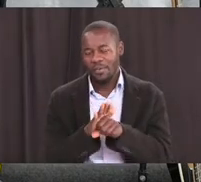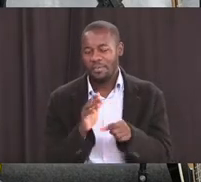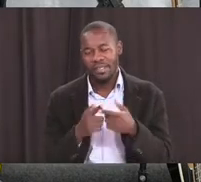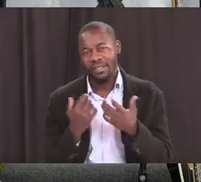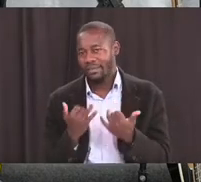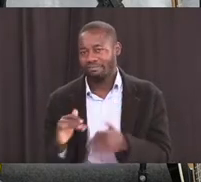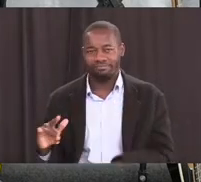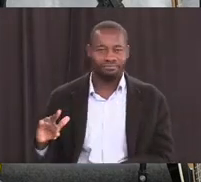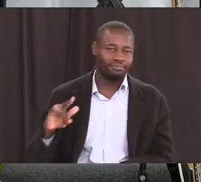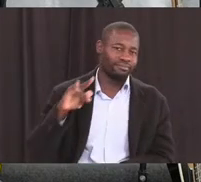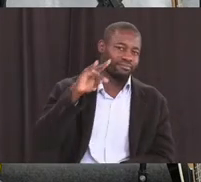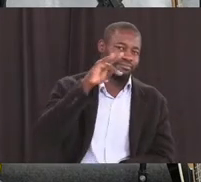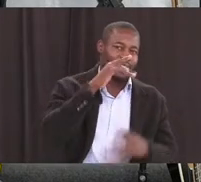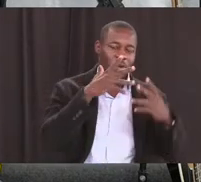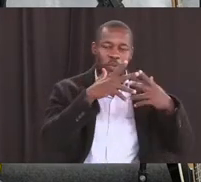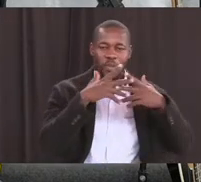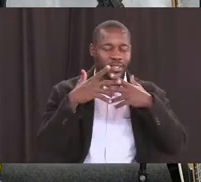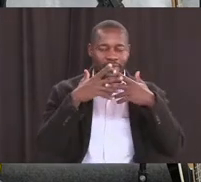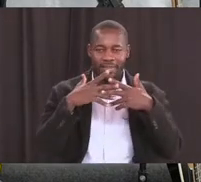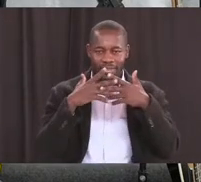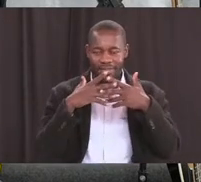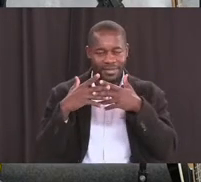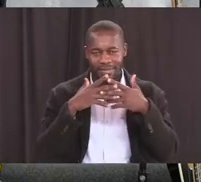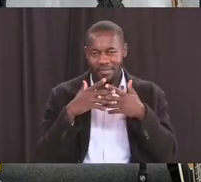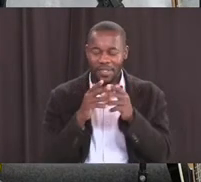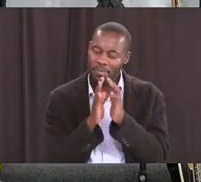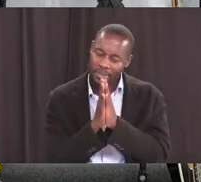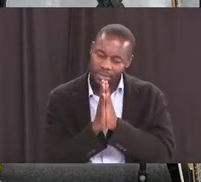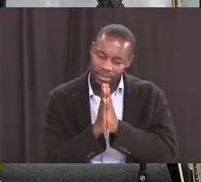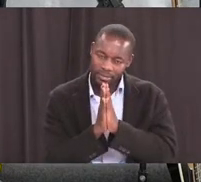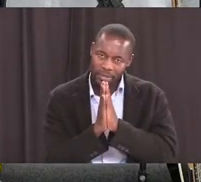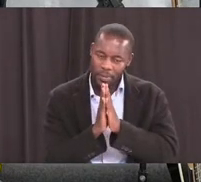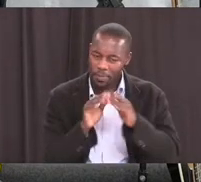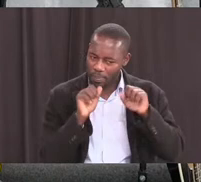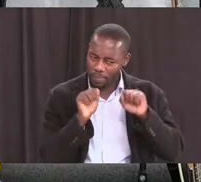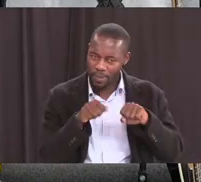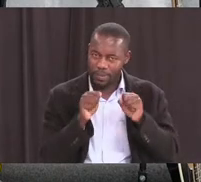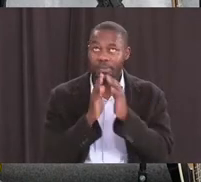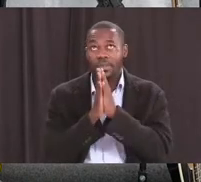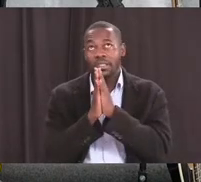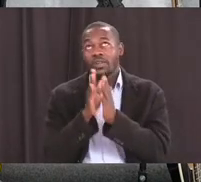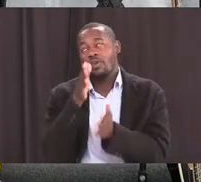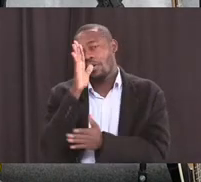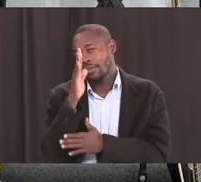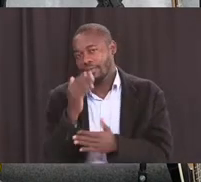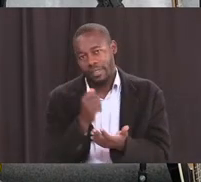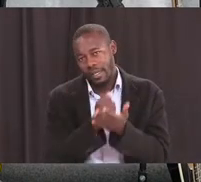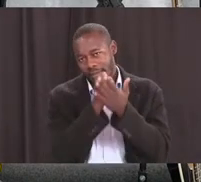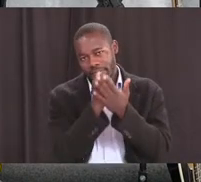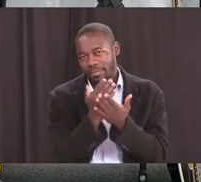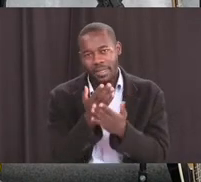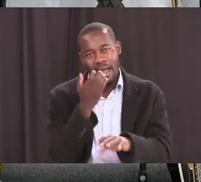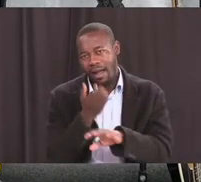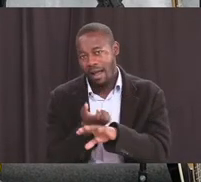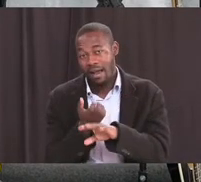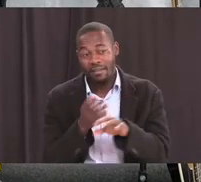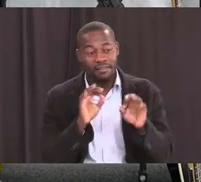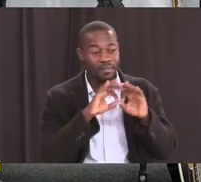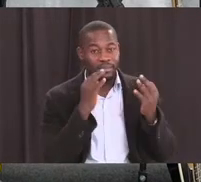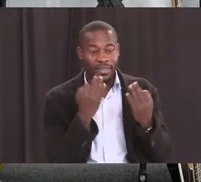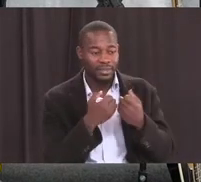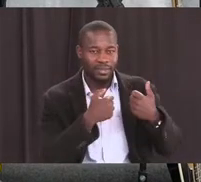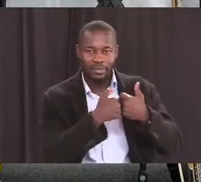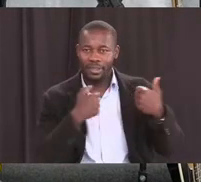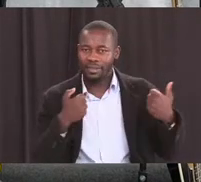band. And we just want to commit him to God. It's not easy going to be away from family.